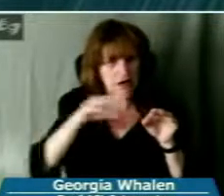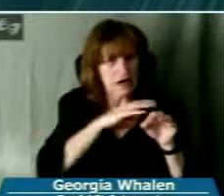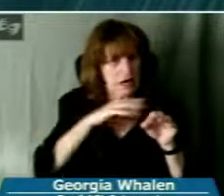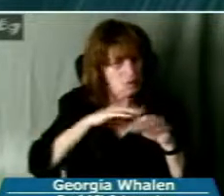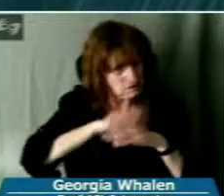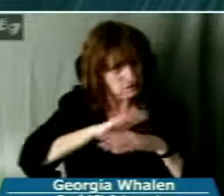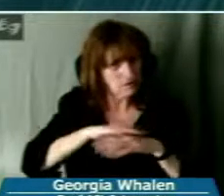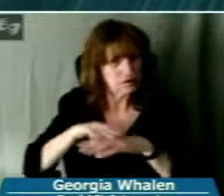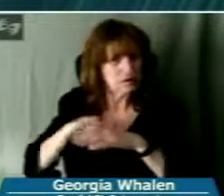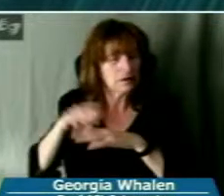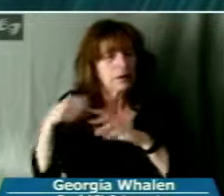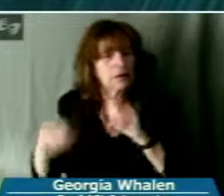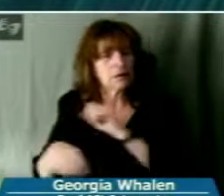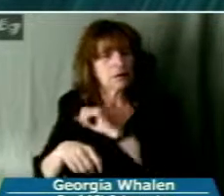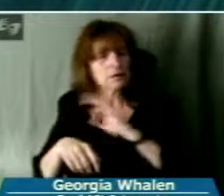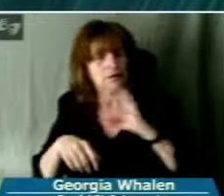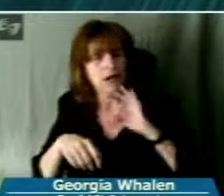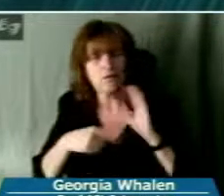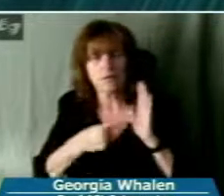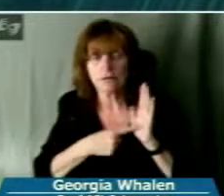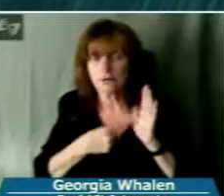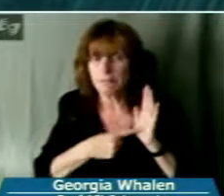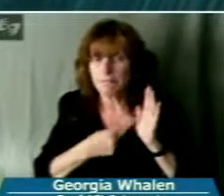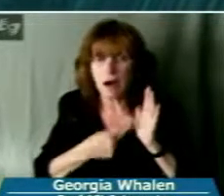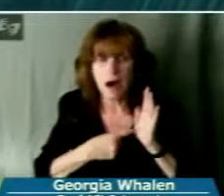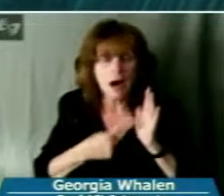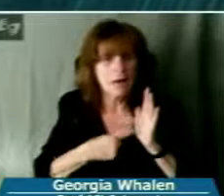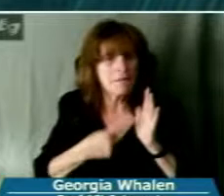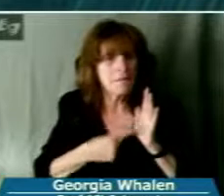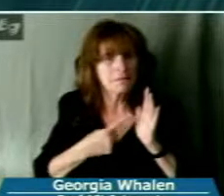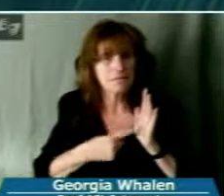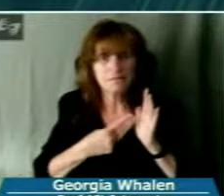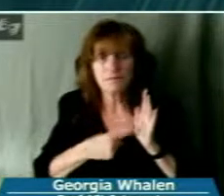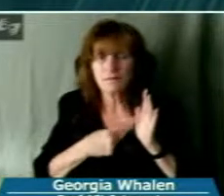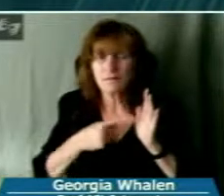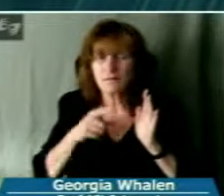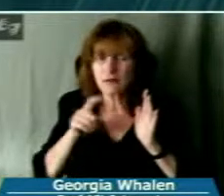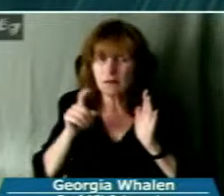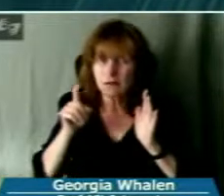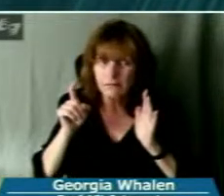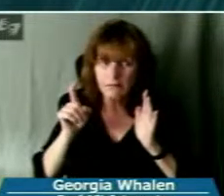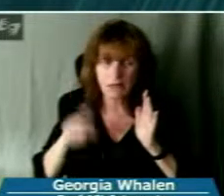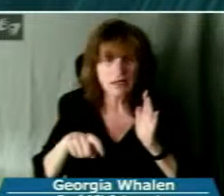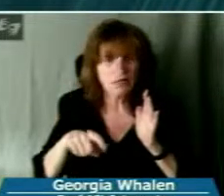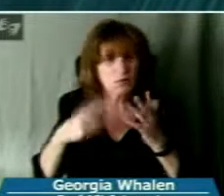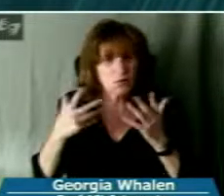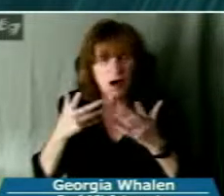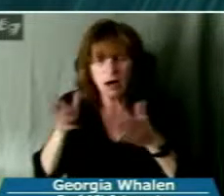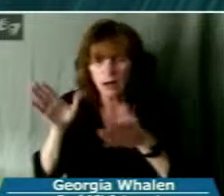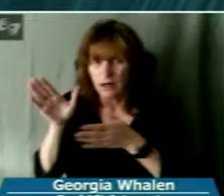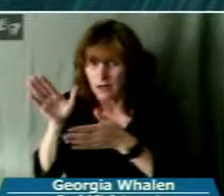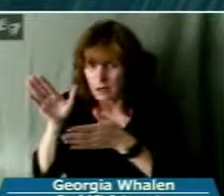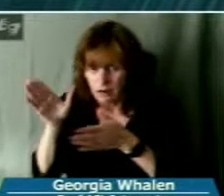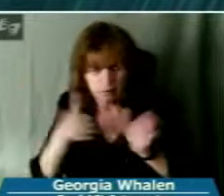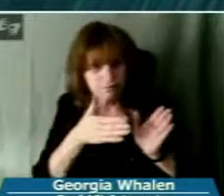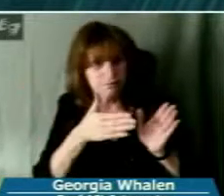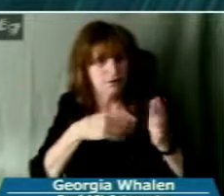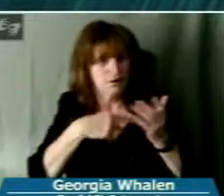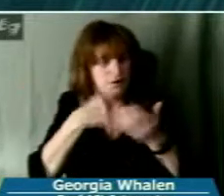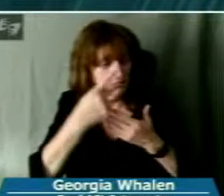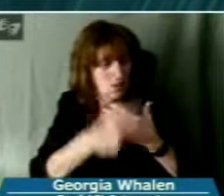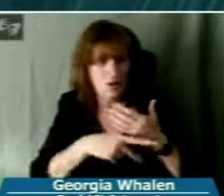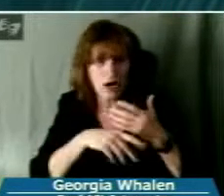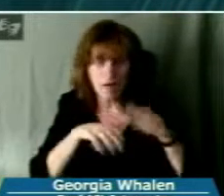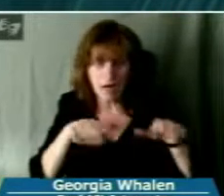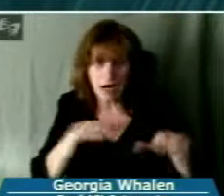Emergency Operations Center and council are going to have to turn their attention to some of the activities that the city will be undertaking, which